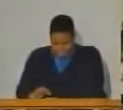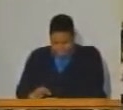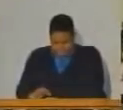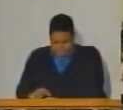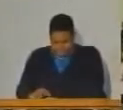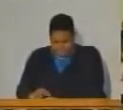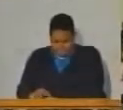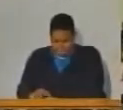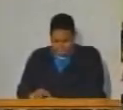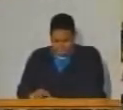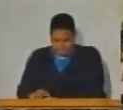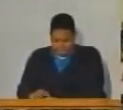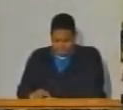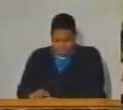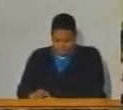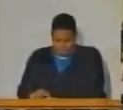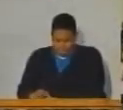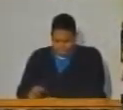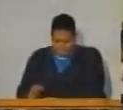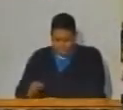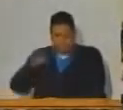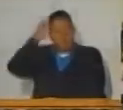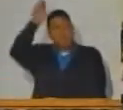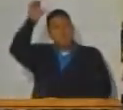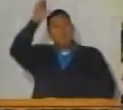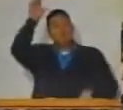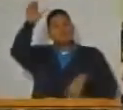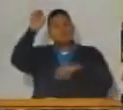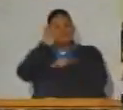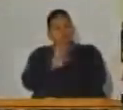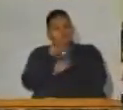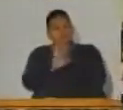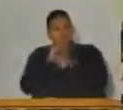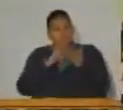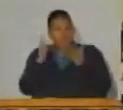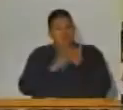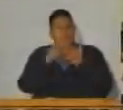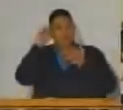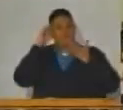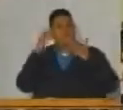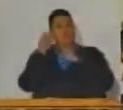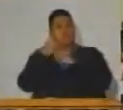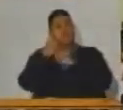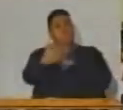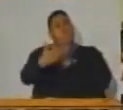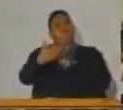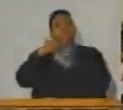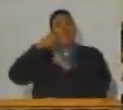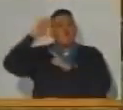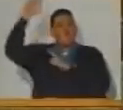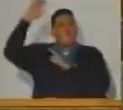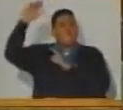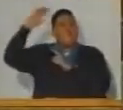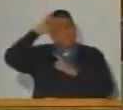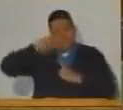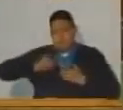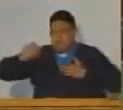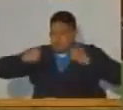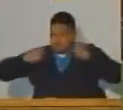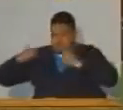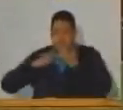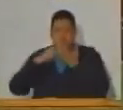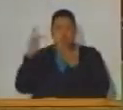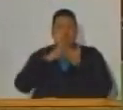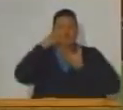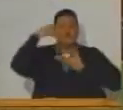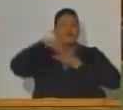The Overseas Employment Program. There will be an expansion of the Overseas Employment Program to include